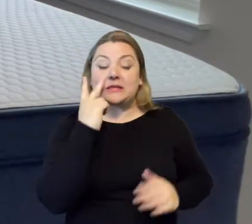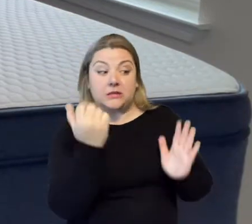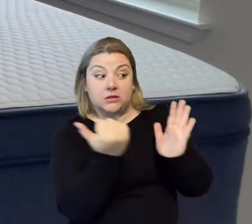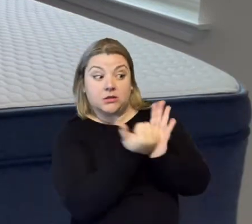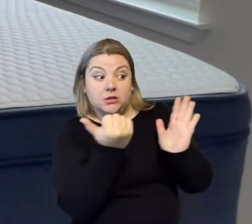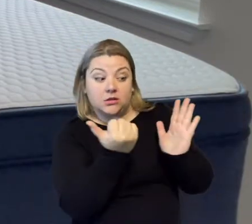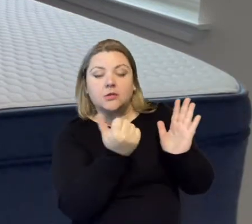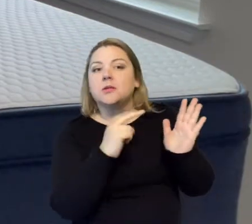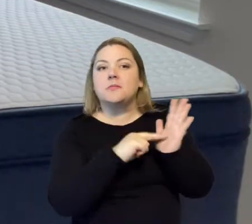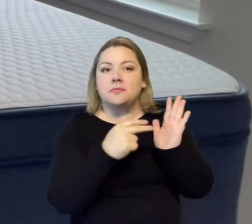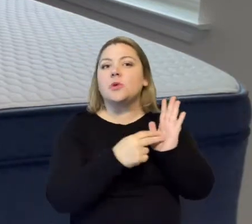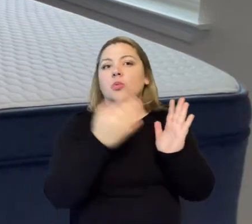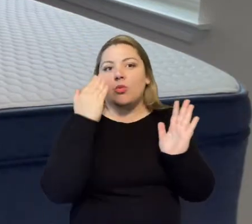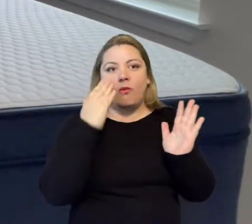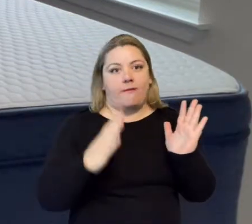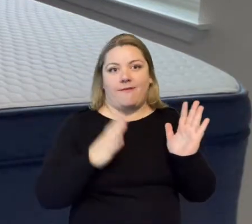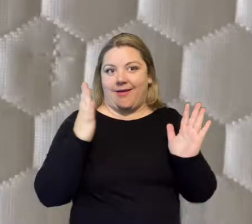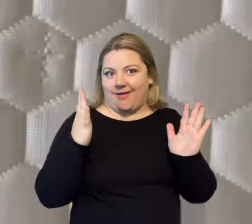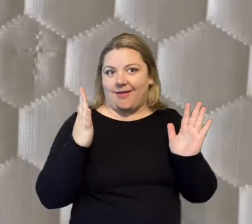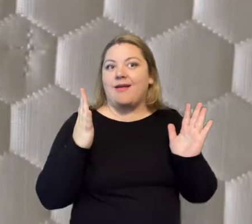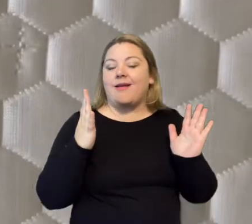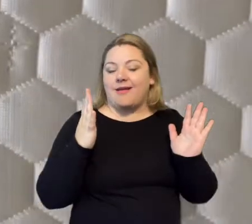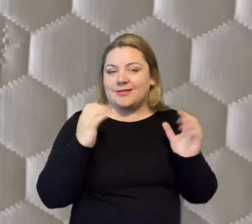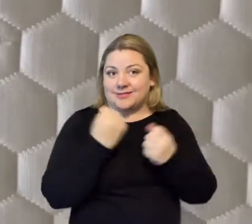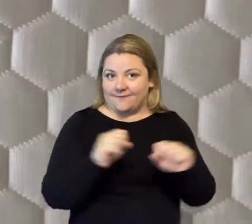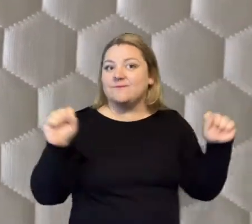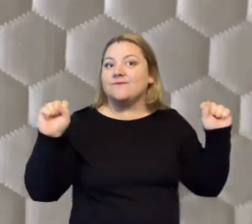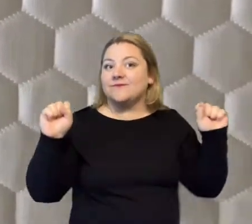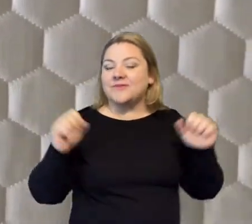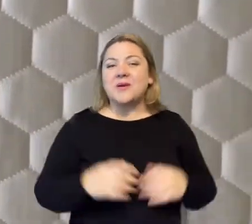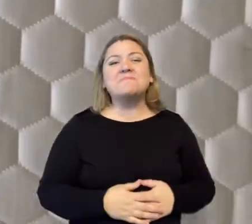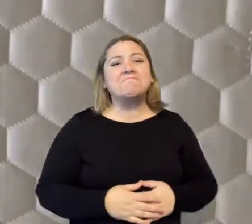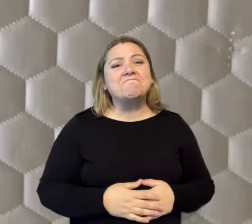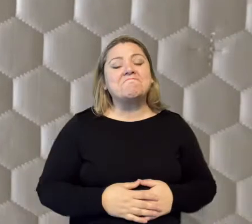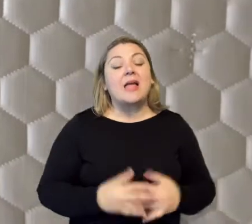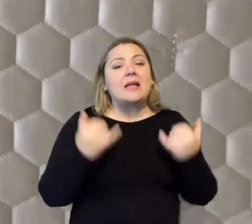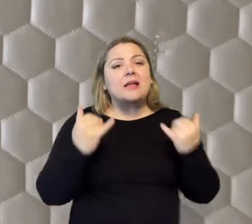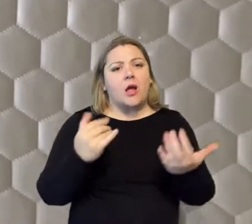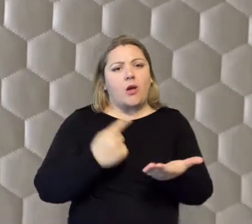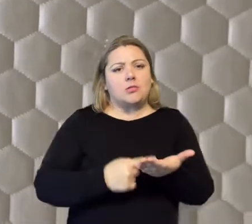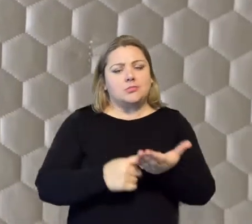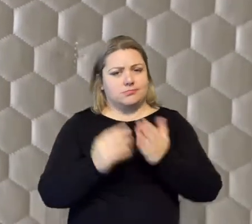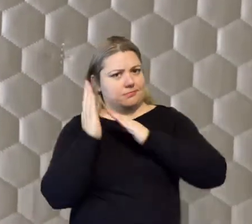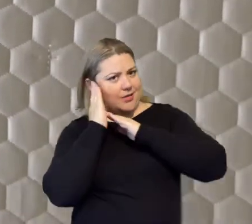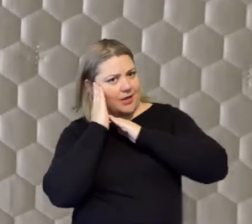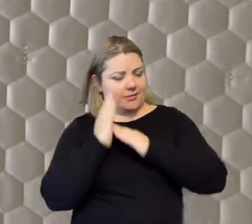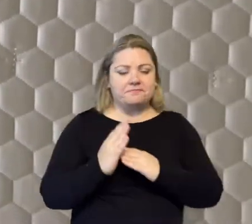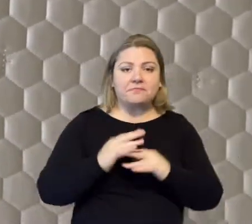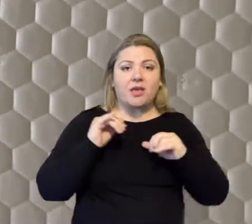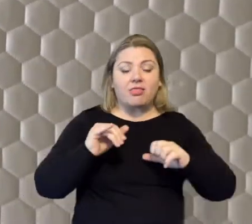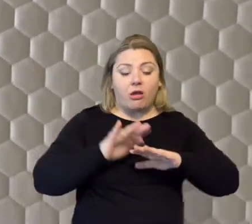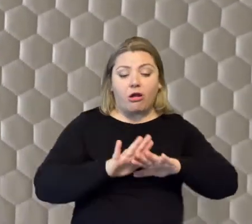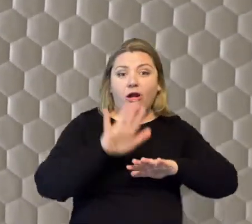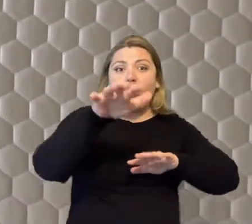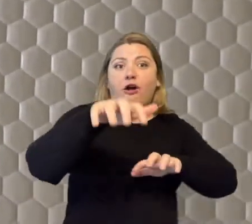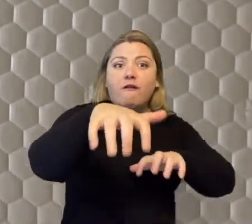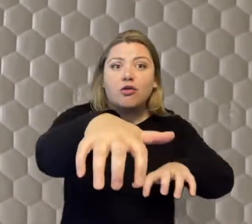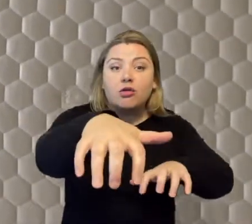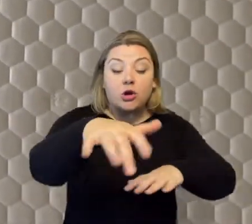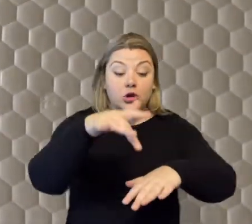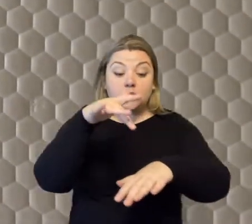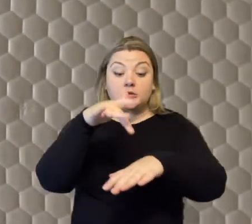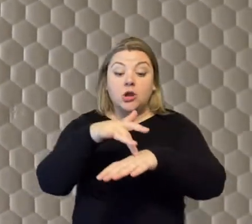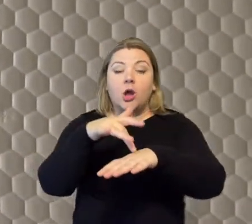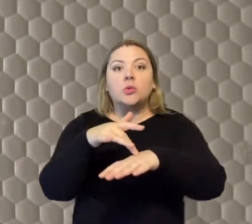not in these foams. So let's start with the cover. The Brooklyn Aurora cover is absolutely cool to the touch.